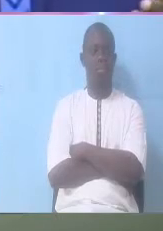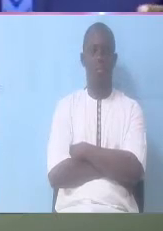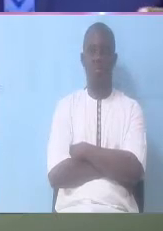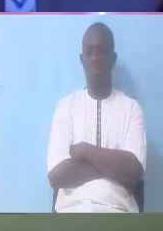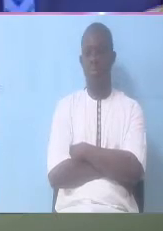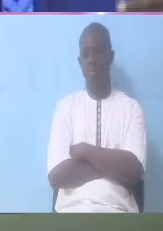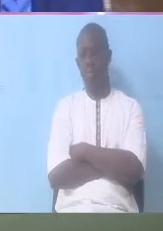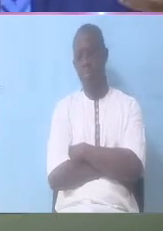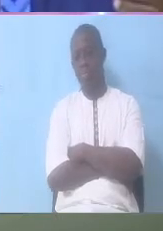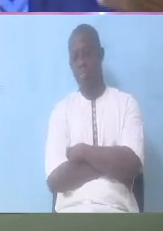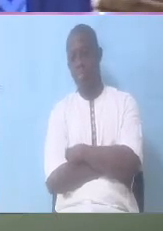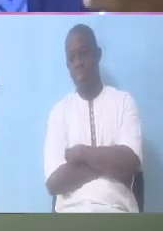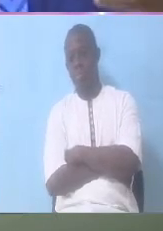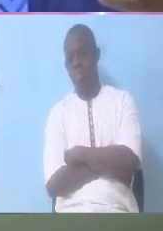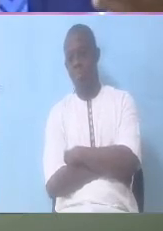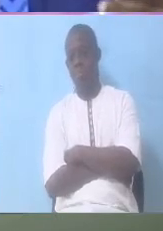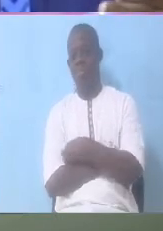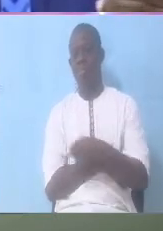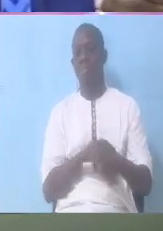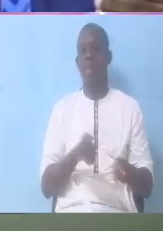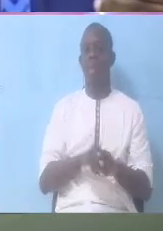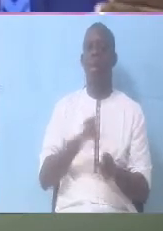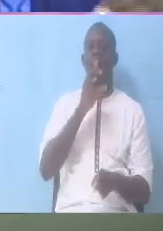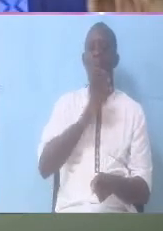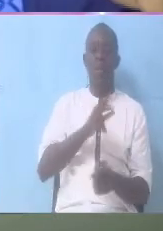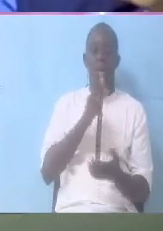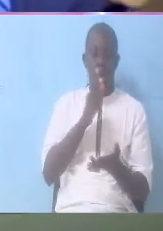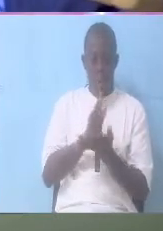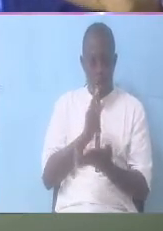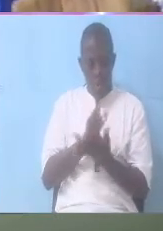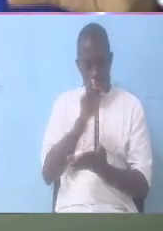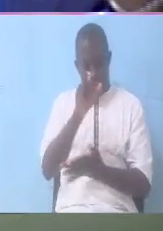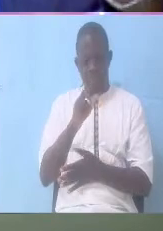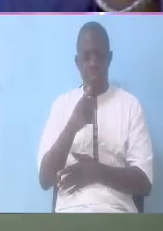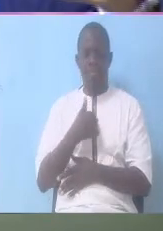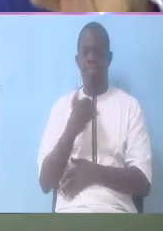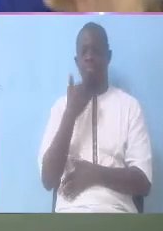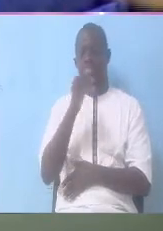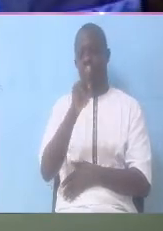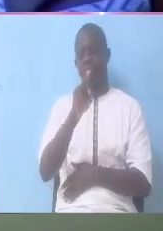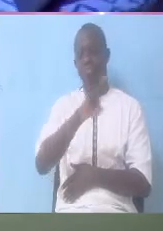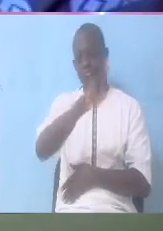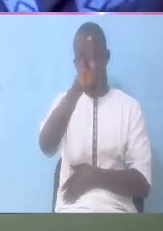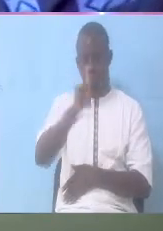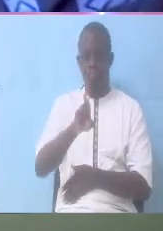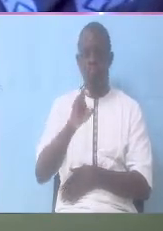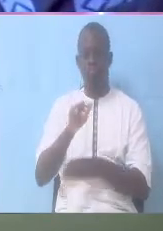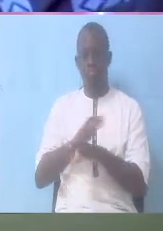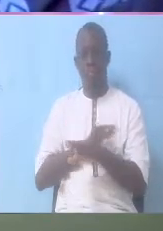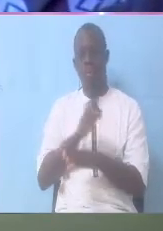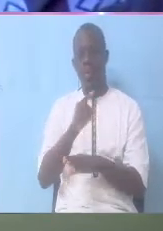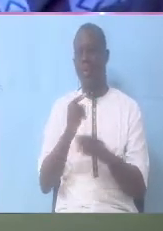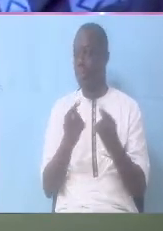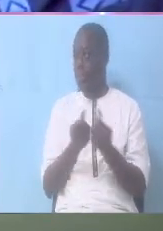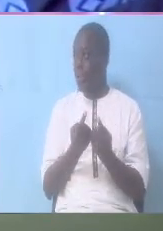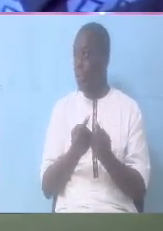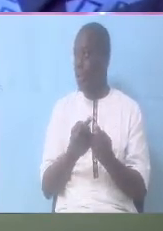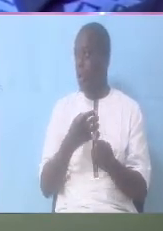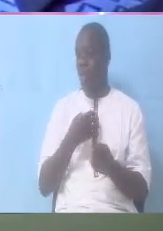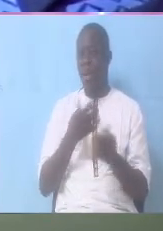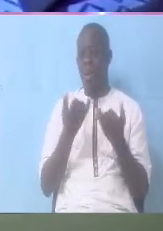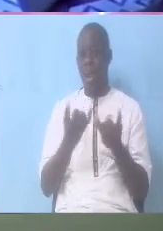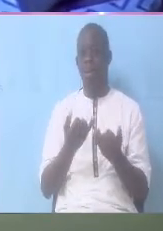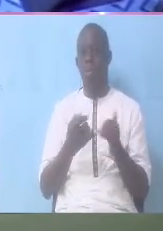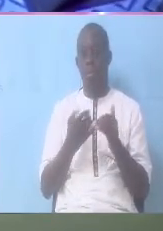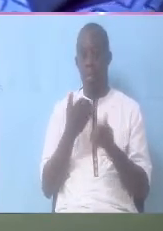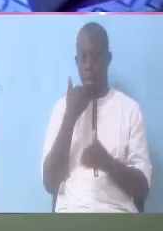Mr. Witness, I have asked you this question. But perhaps before then, let me just ask the